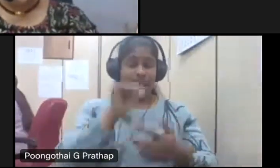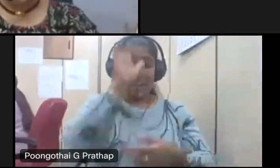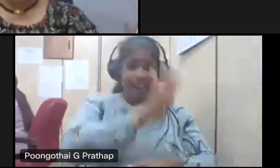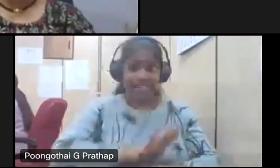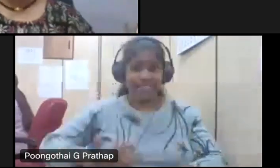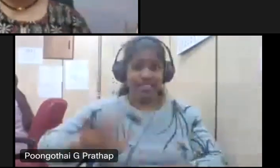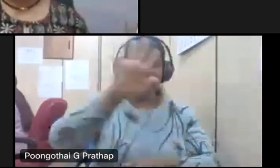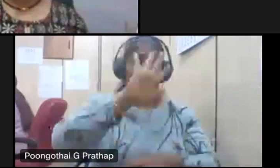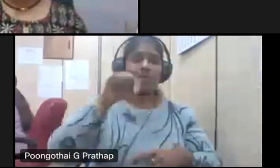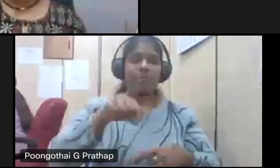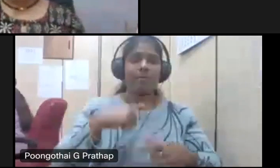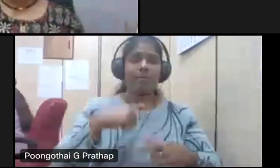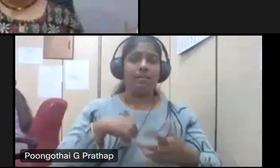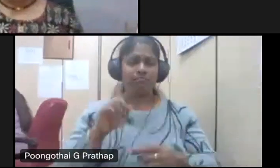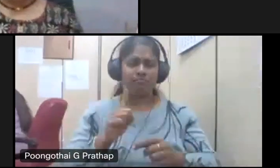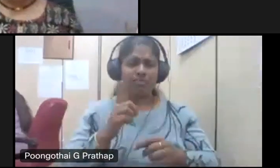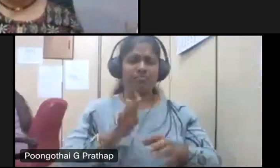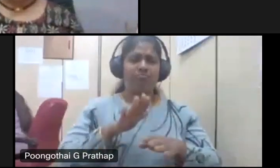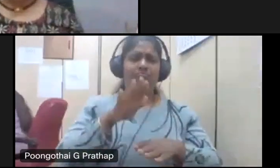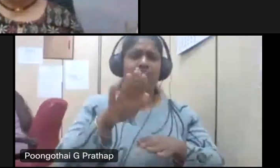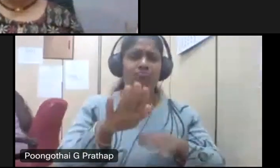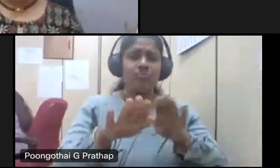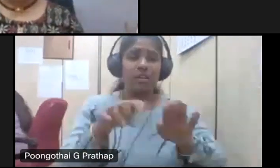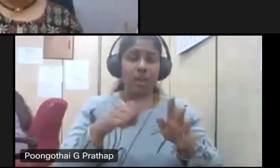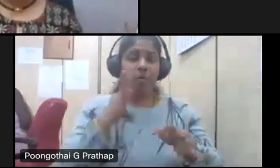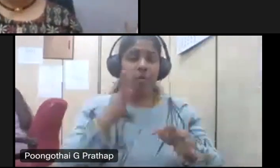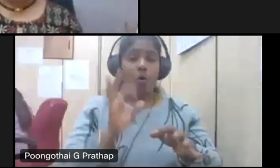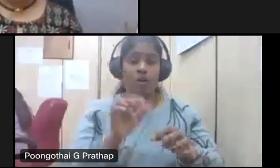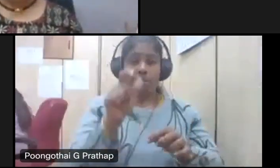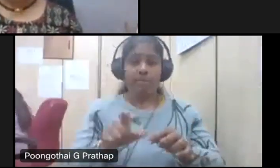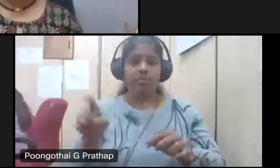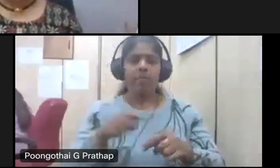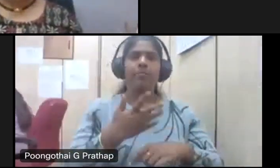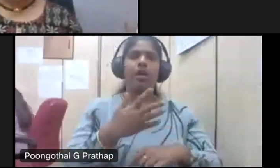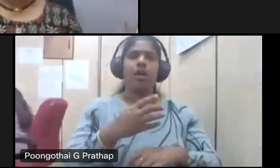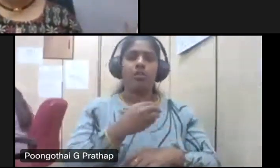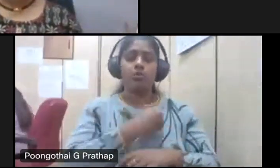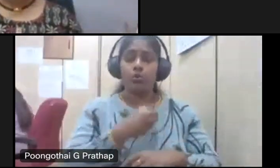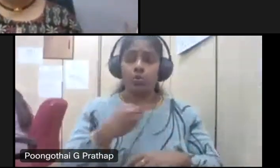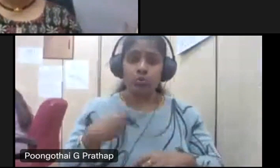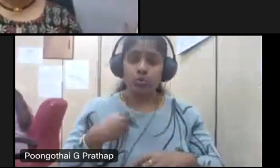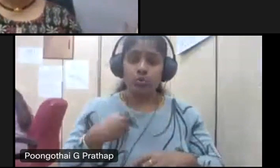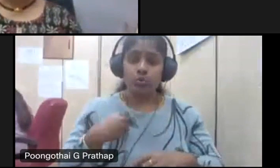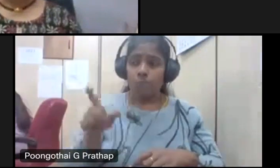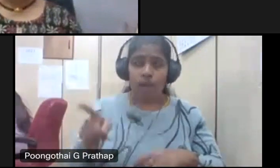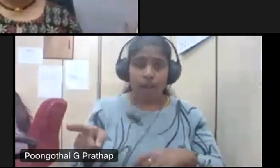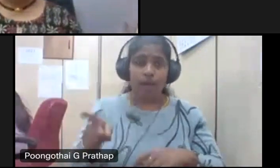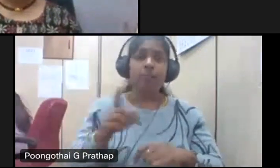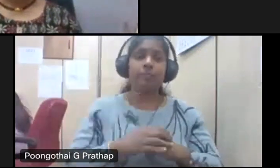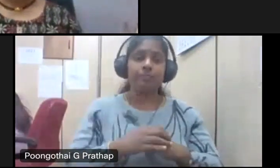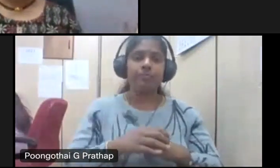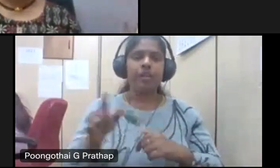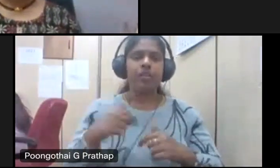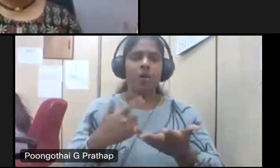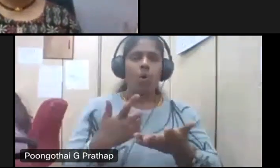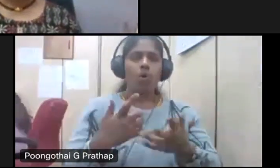ma'am? One of the doctors, she was one of the doctors who was responsible for creating the leaflet